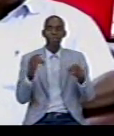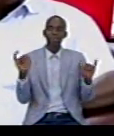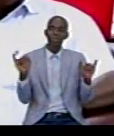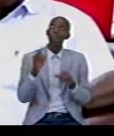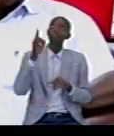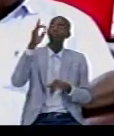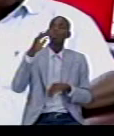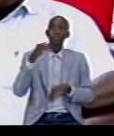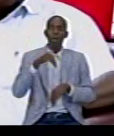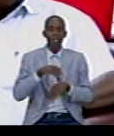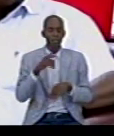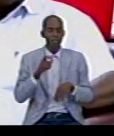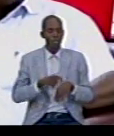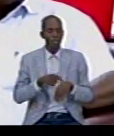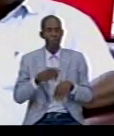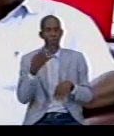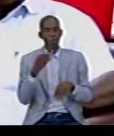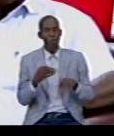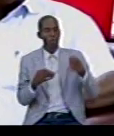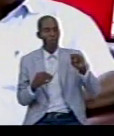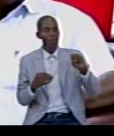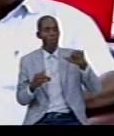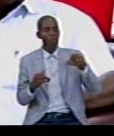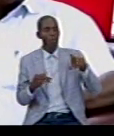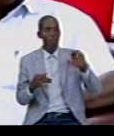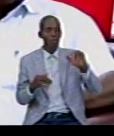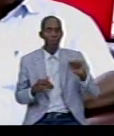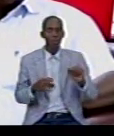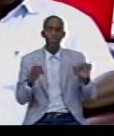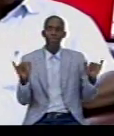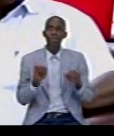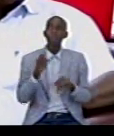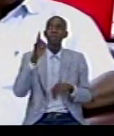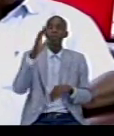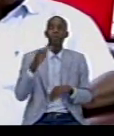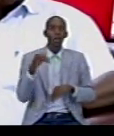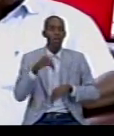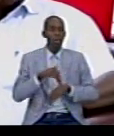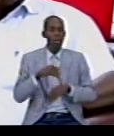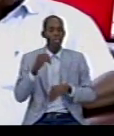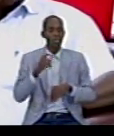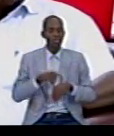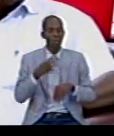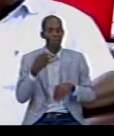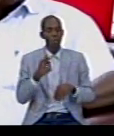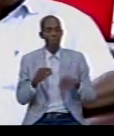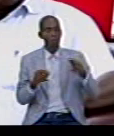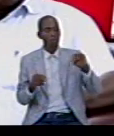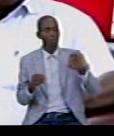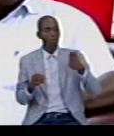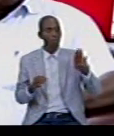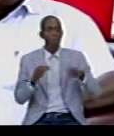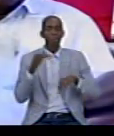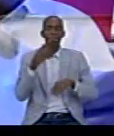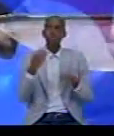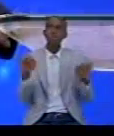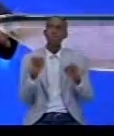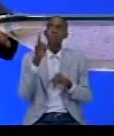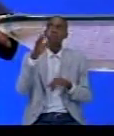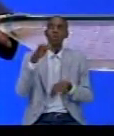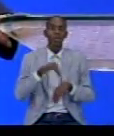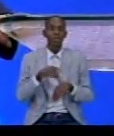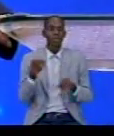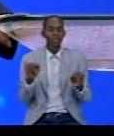time of the Assyrian king Sennacherib, at the same God at the time of Nebuchadnezzar, the same God at the time of Herod,